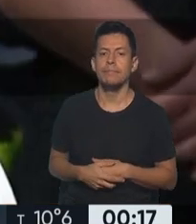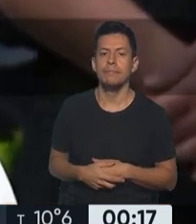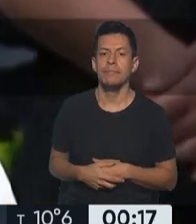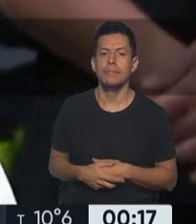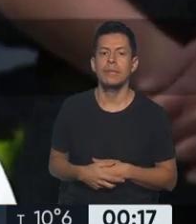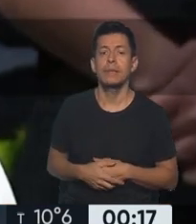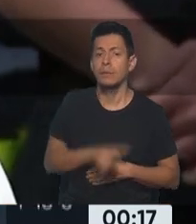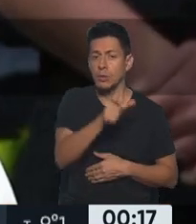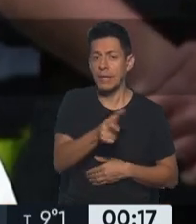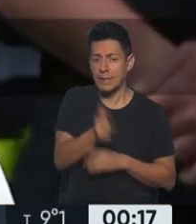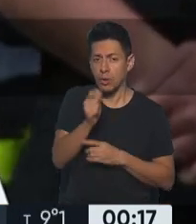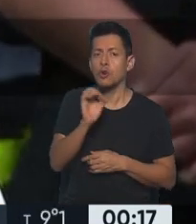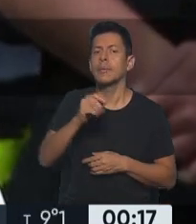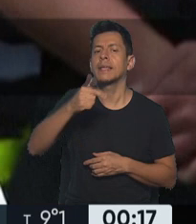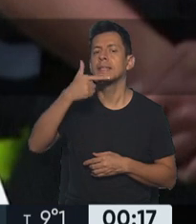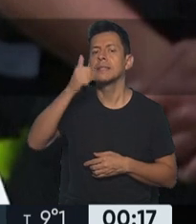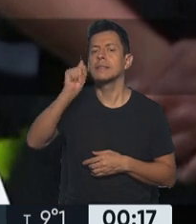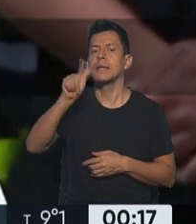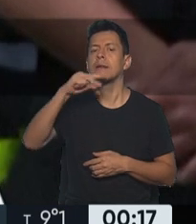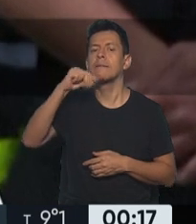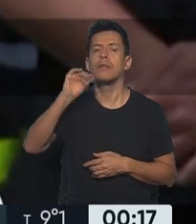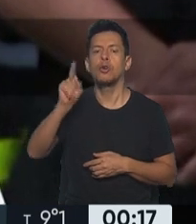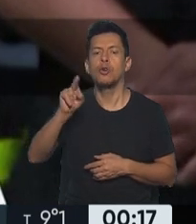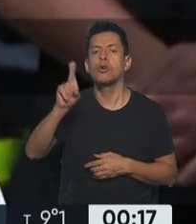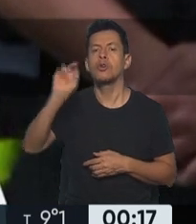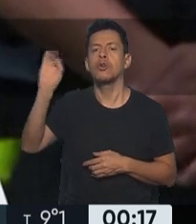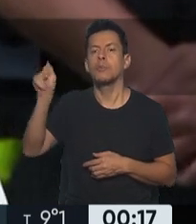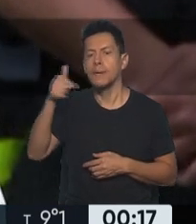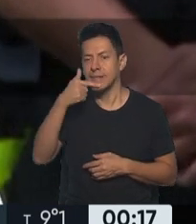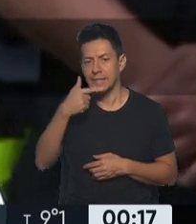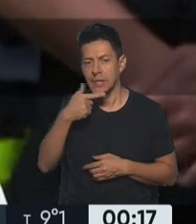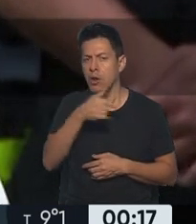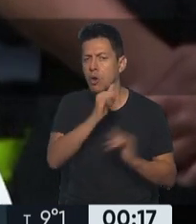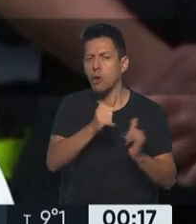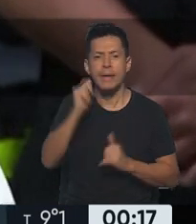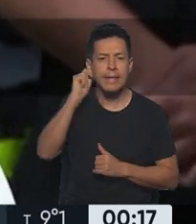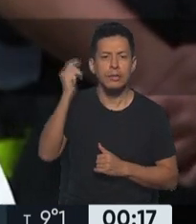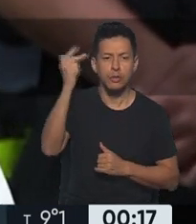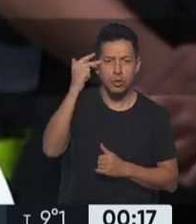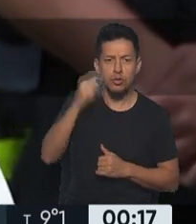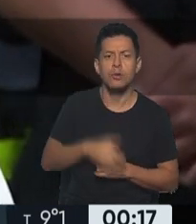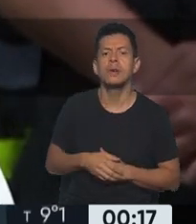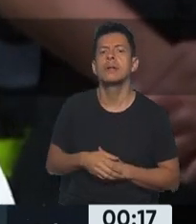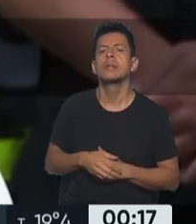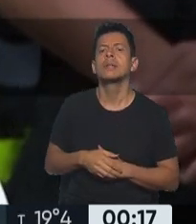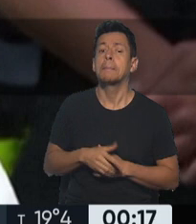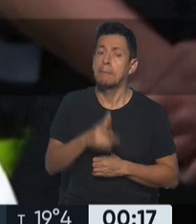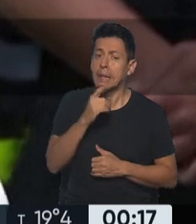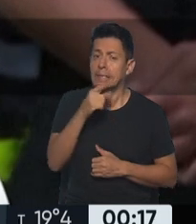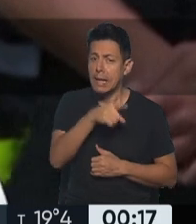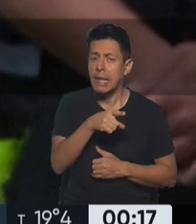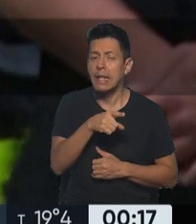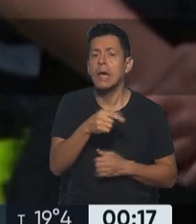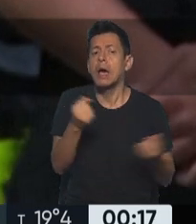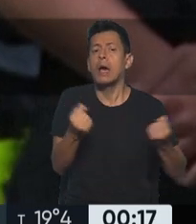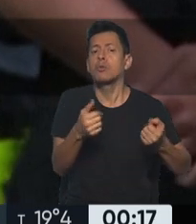El shooter was Salvador Romas, an 18-year-old male who resided in Uvalde. It's believed that he abandoned his